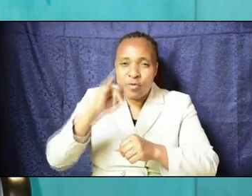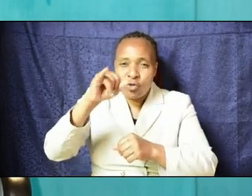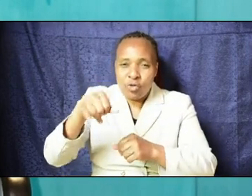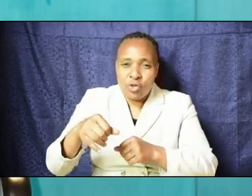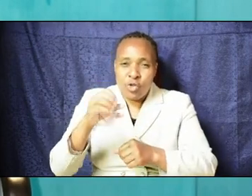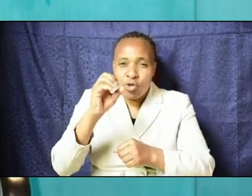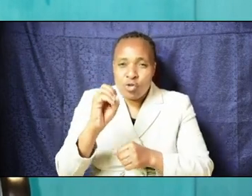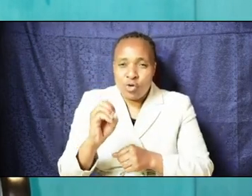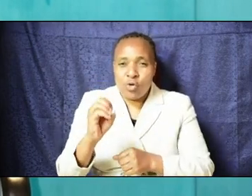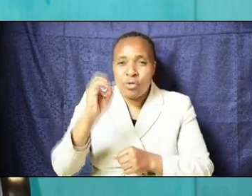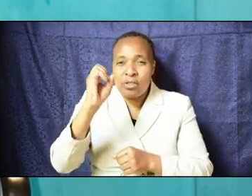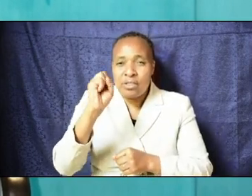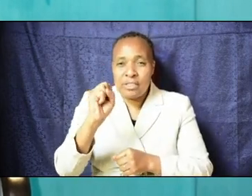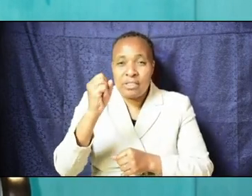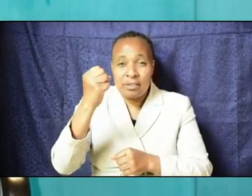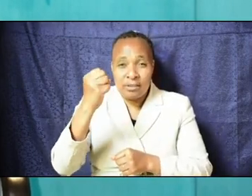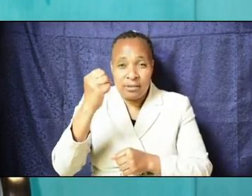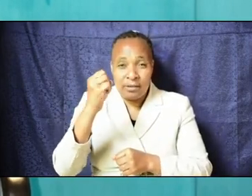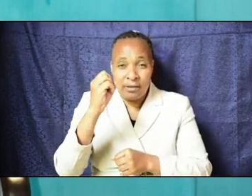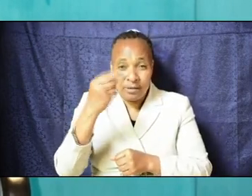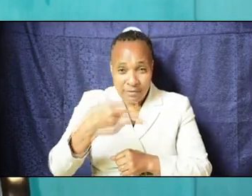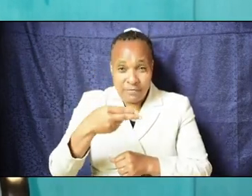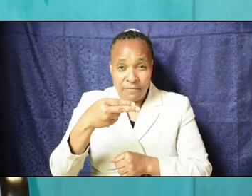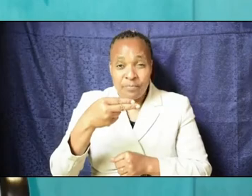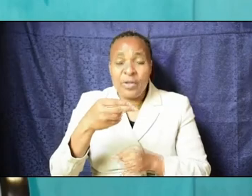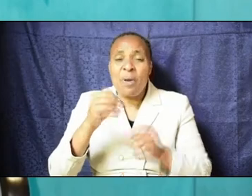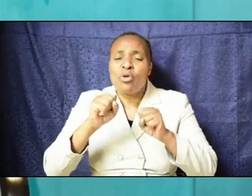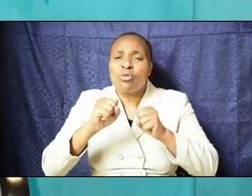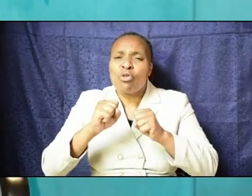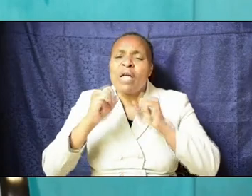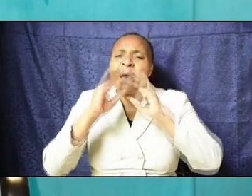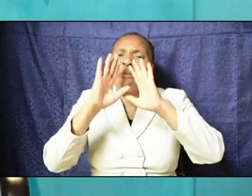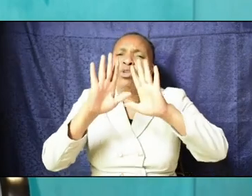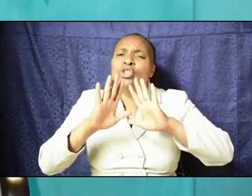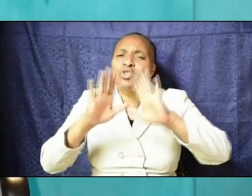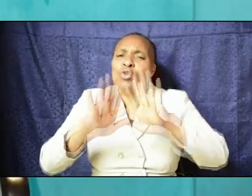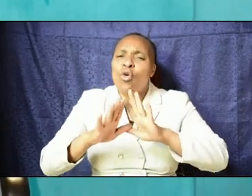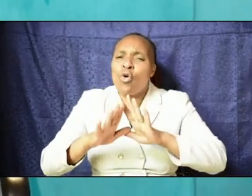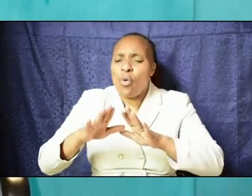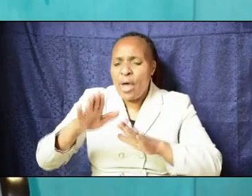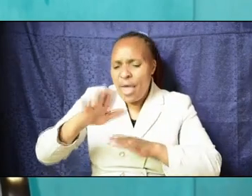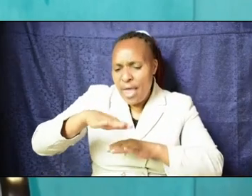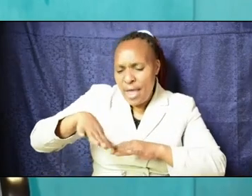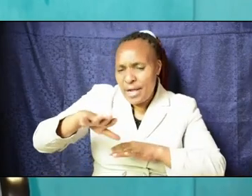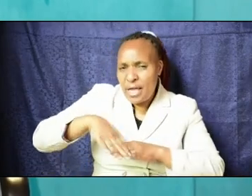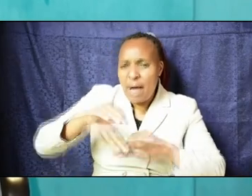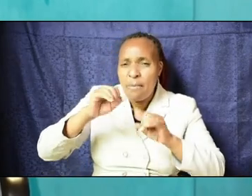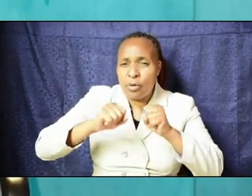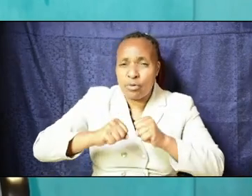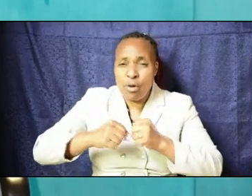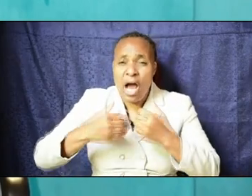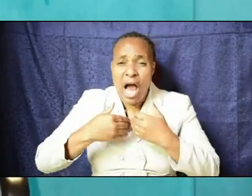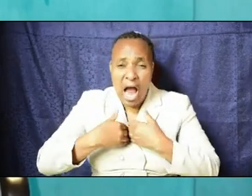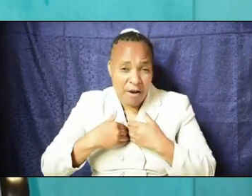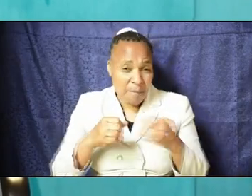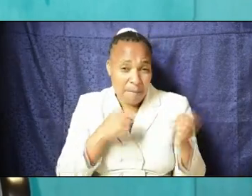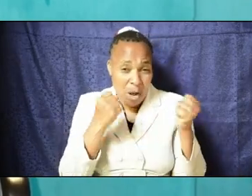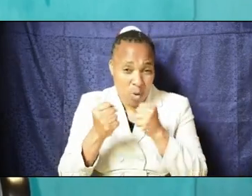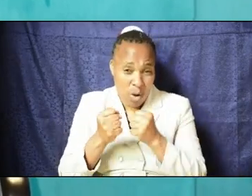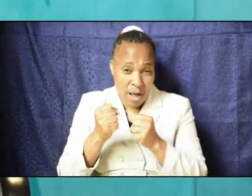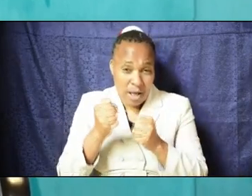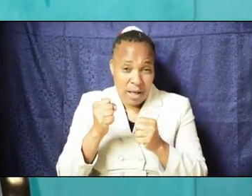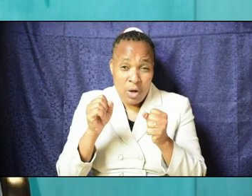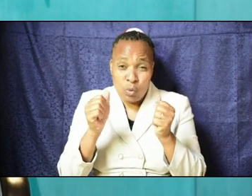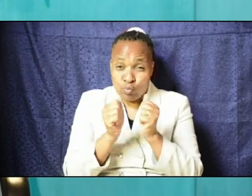from this, he's determined that in a political sphere, you can have this power within Egypt, right? And